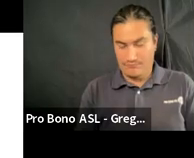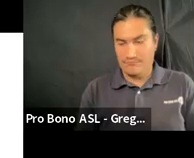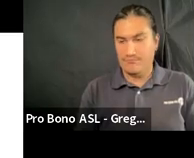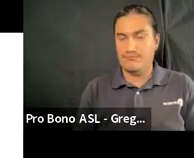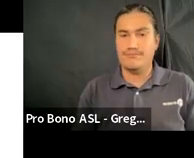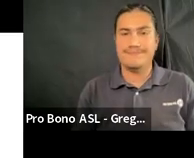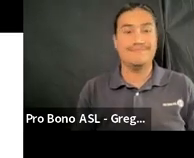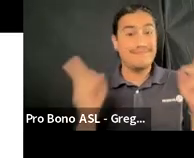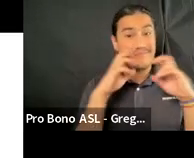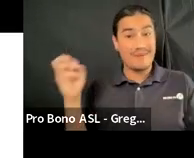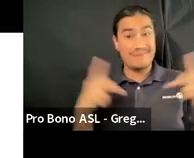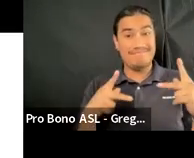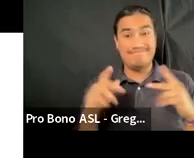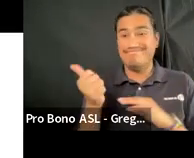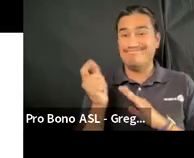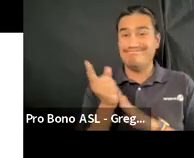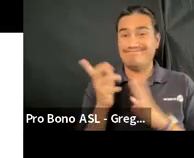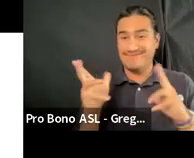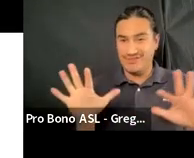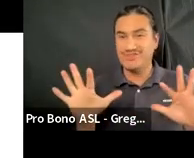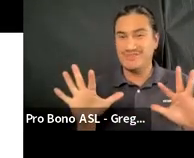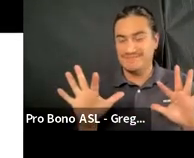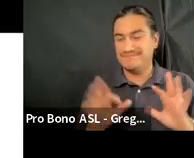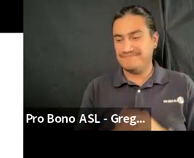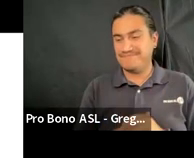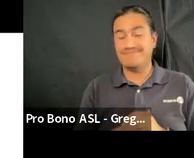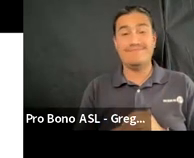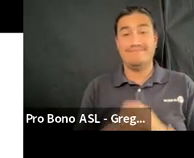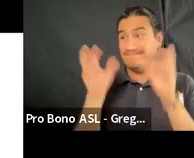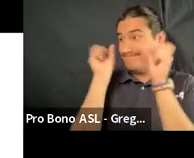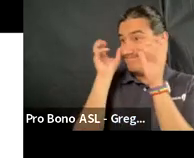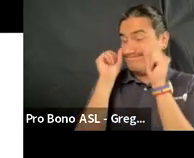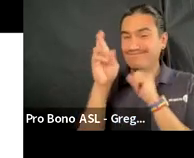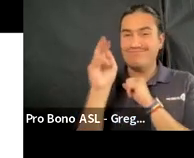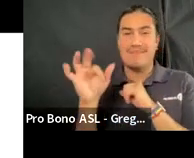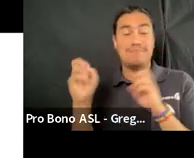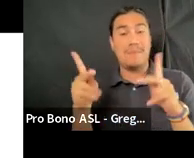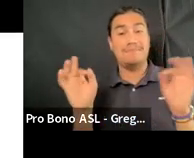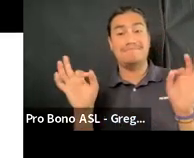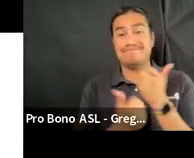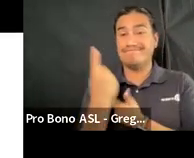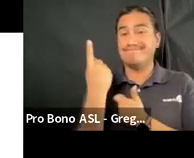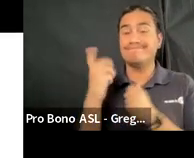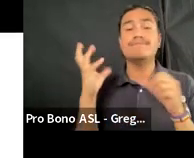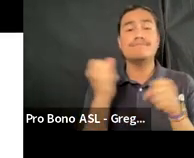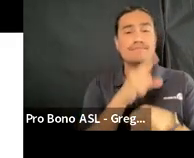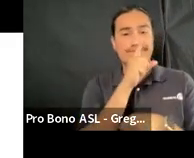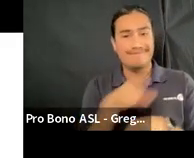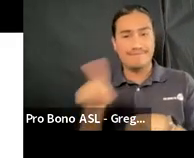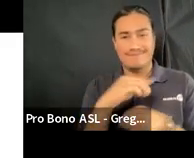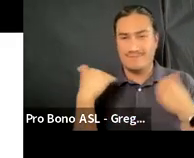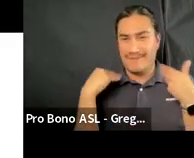And I think we're back. I think the 10 minutes are up. Amazing. All right, everyone. So make sure you have